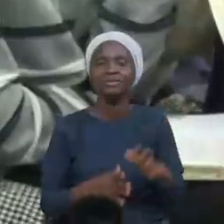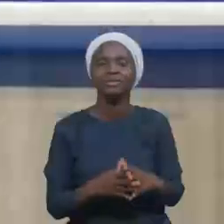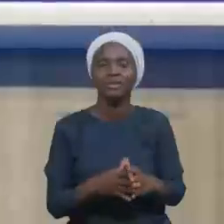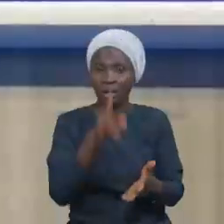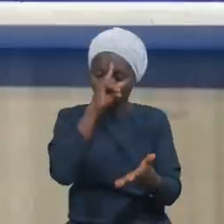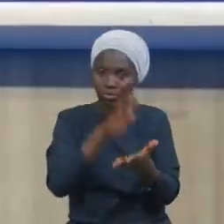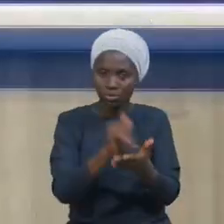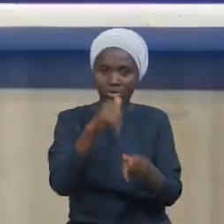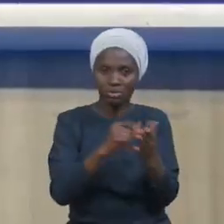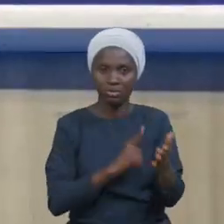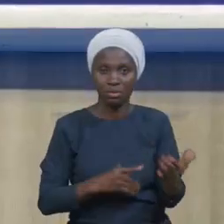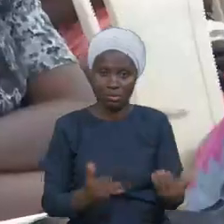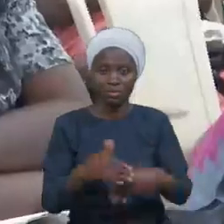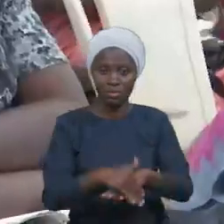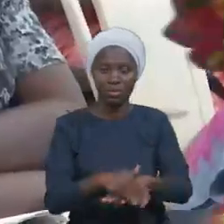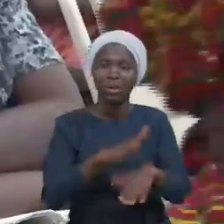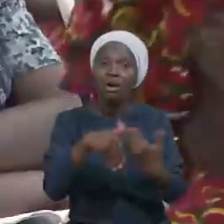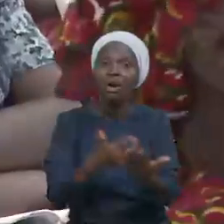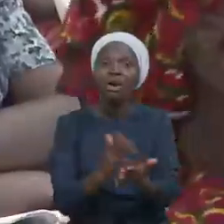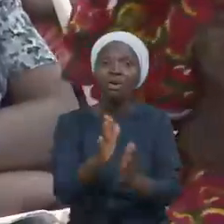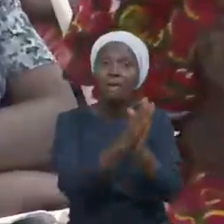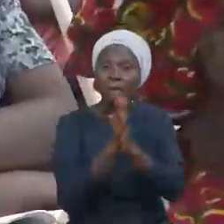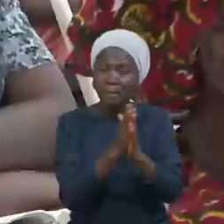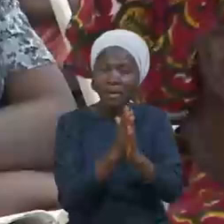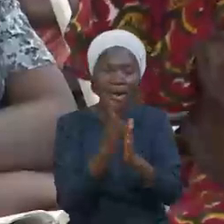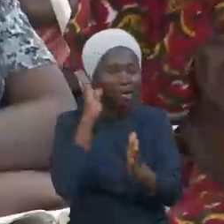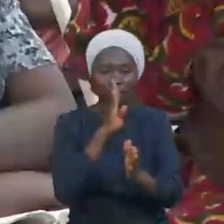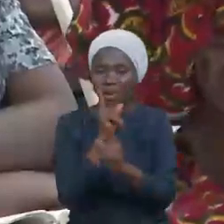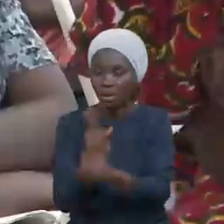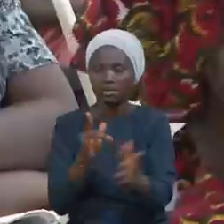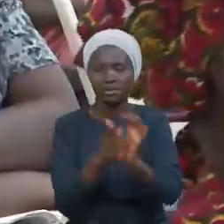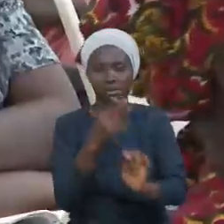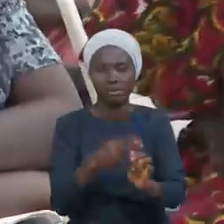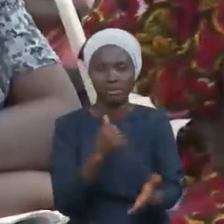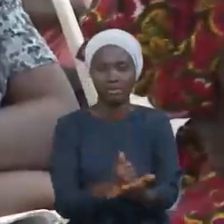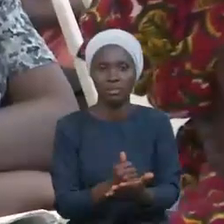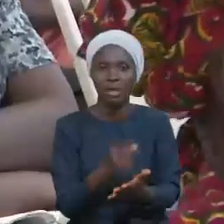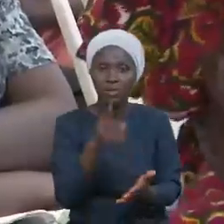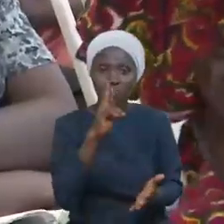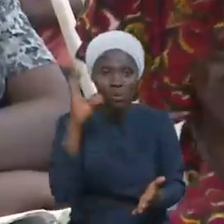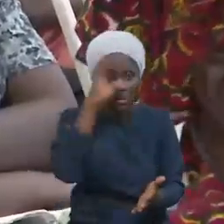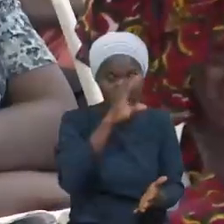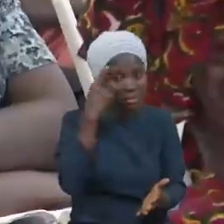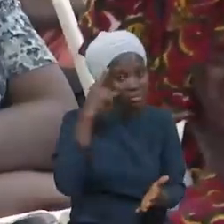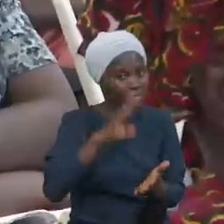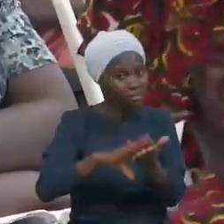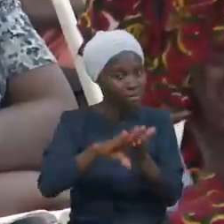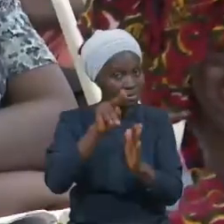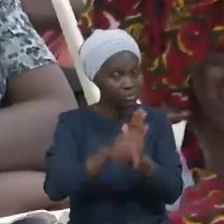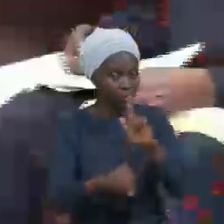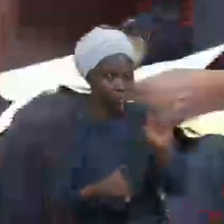your prayers will be answered. As we're seeking forgiveness and